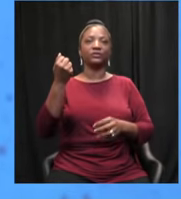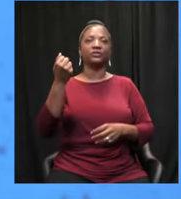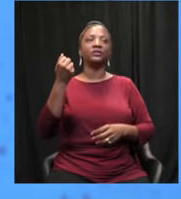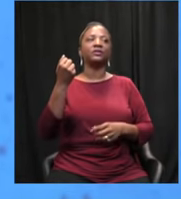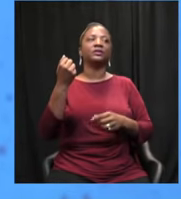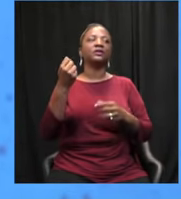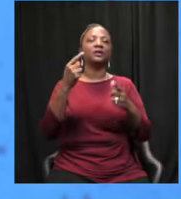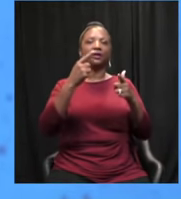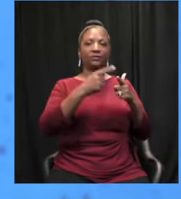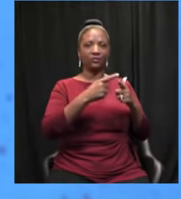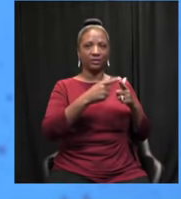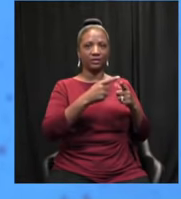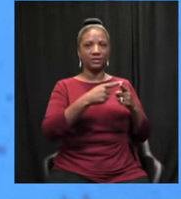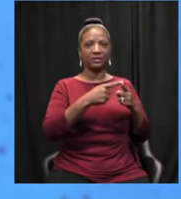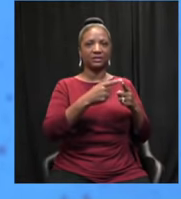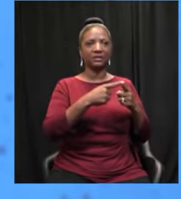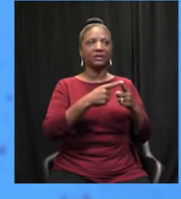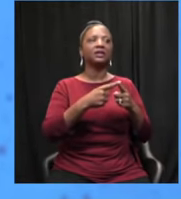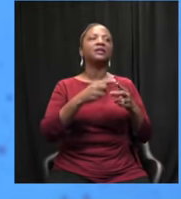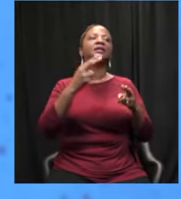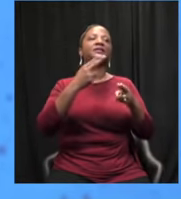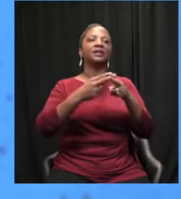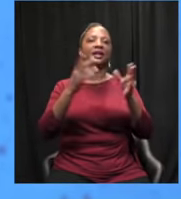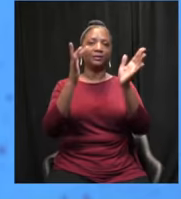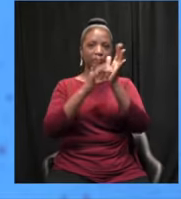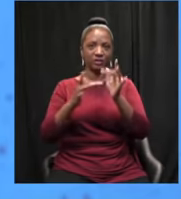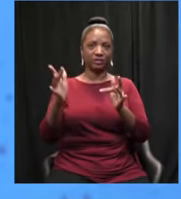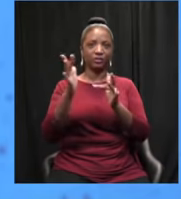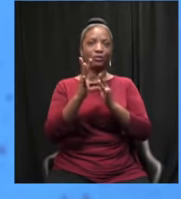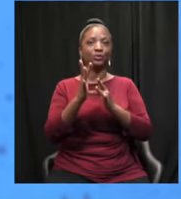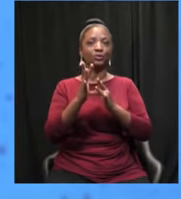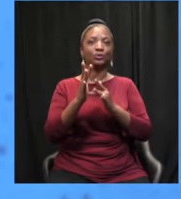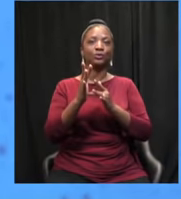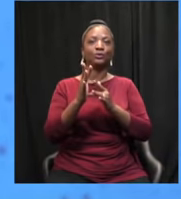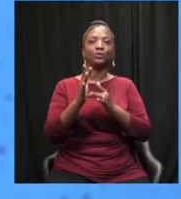common name, Jesus. It is this name, Yoshia.